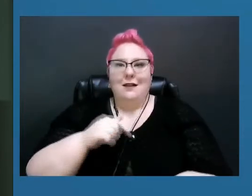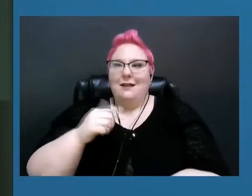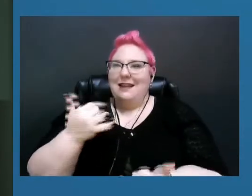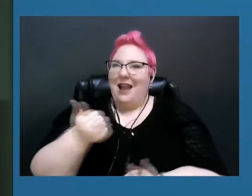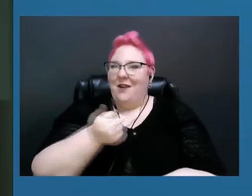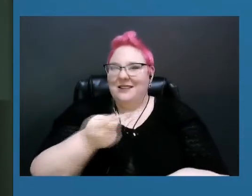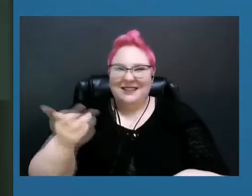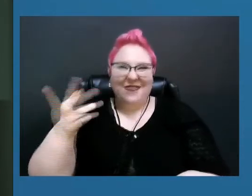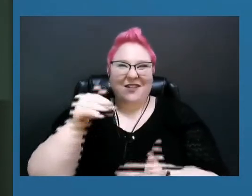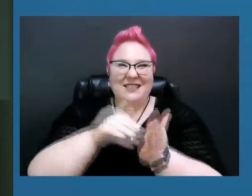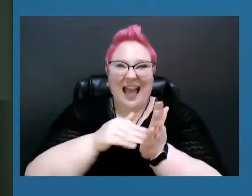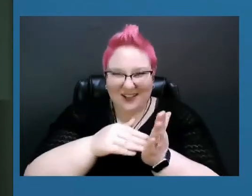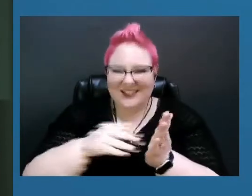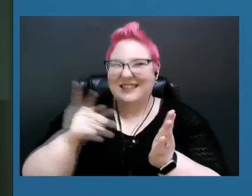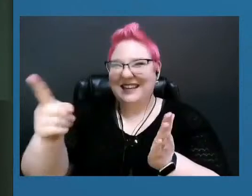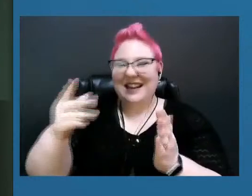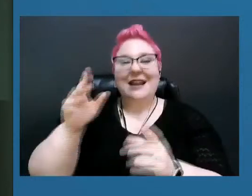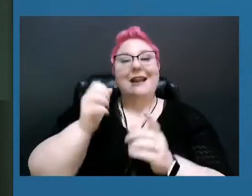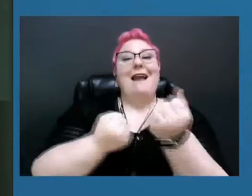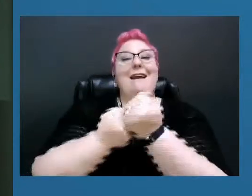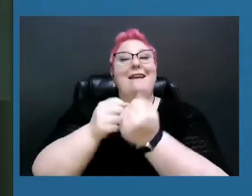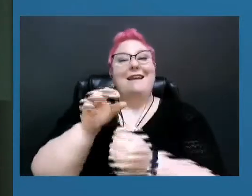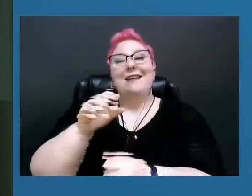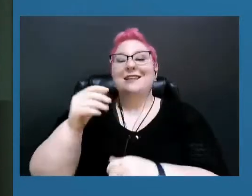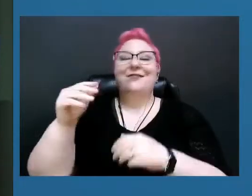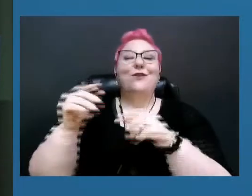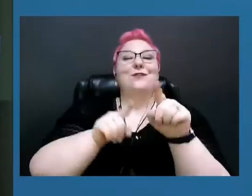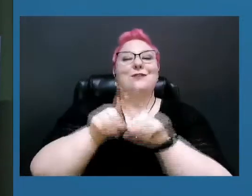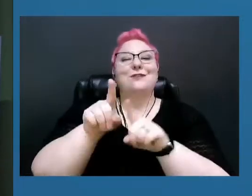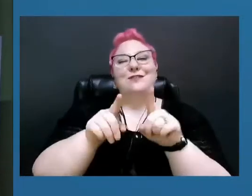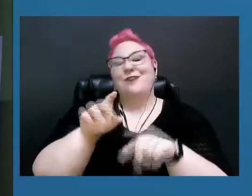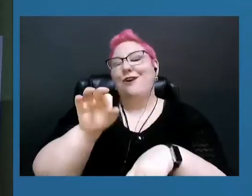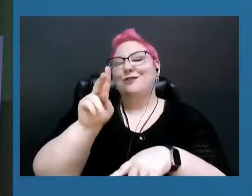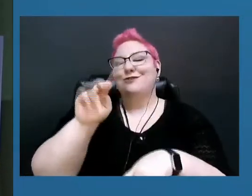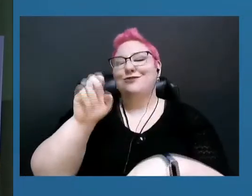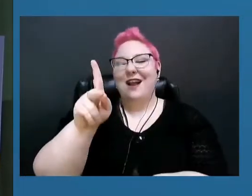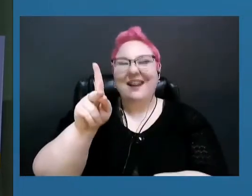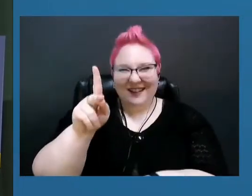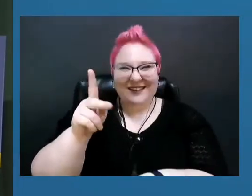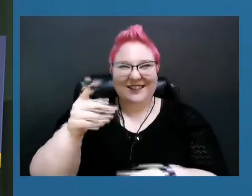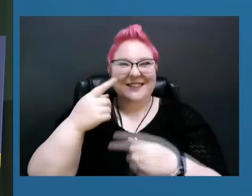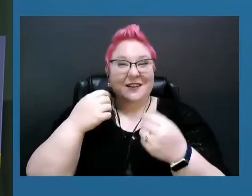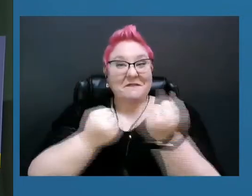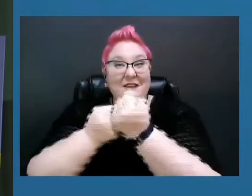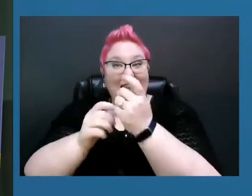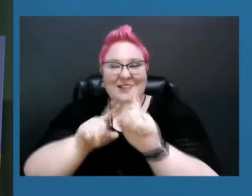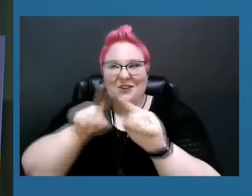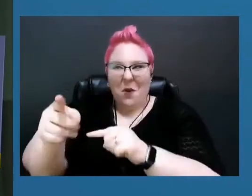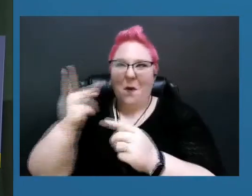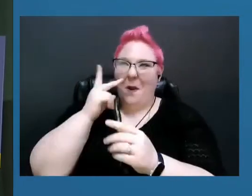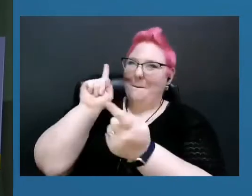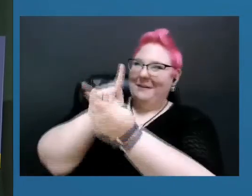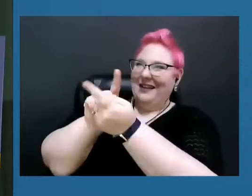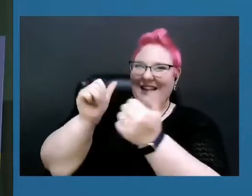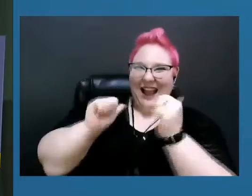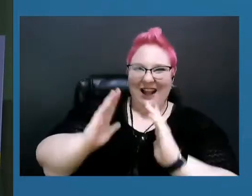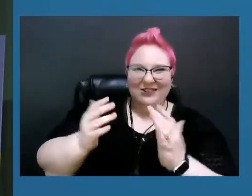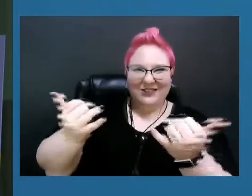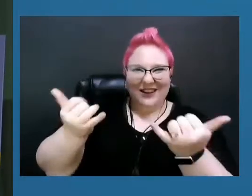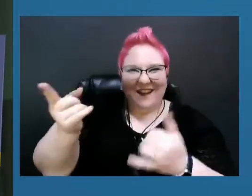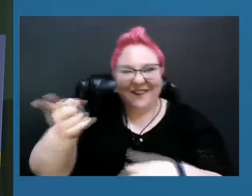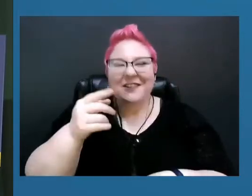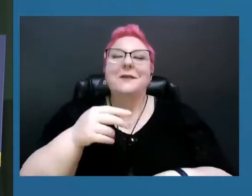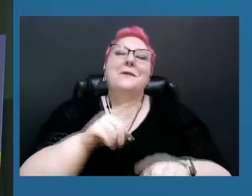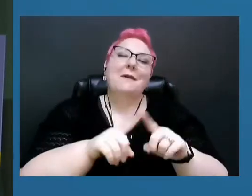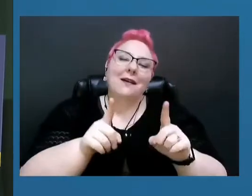are meeting William Shatner. She's invested $4.5 million in Keysville, where we have a young farmer movement trying